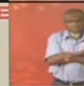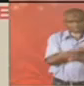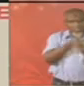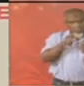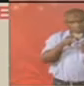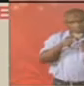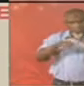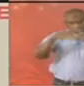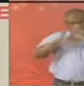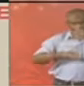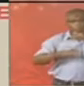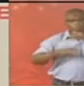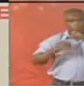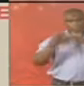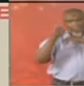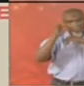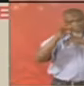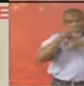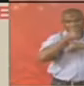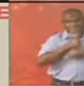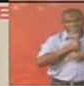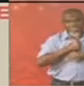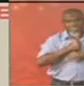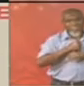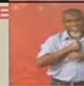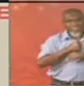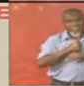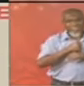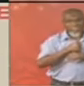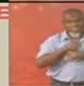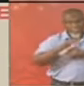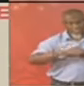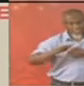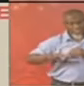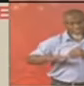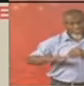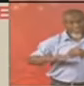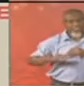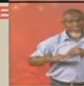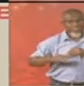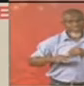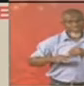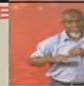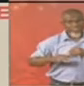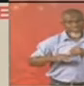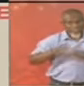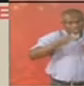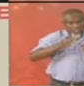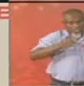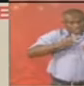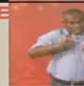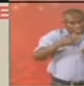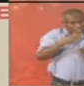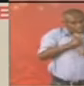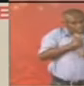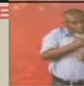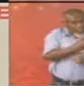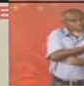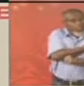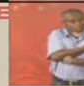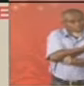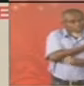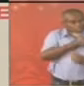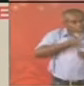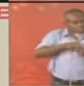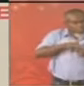our ability to reduce the risk of transmission helps to ring fence and protect that population that can't